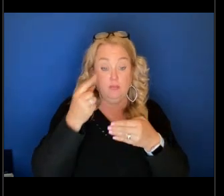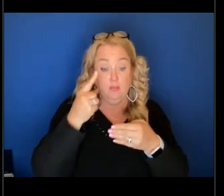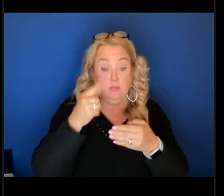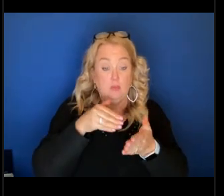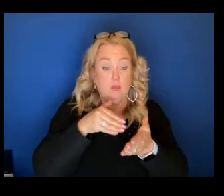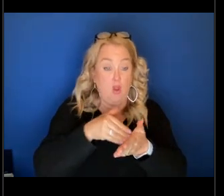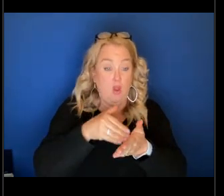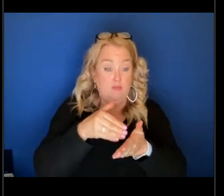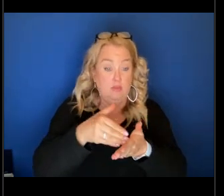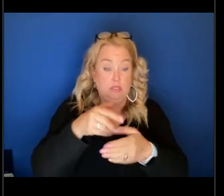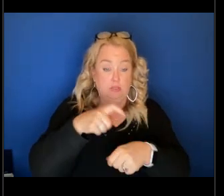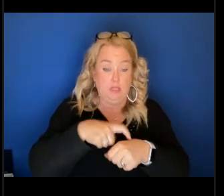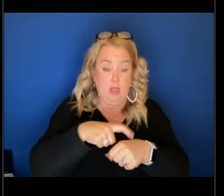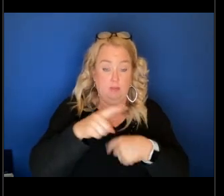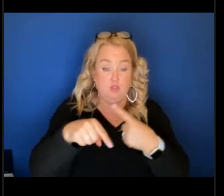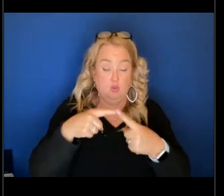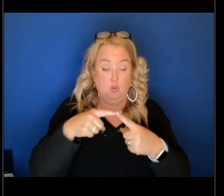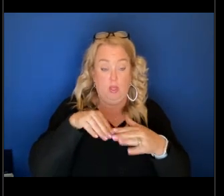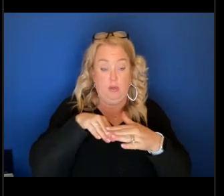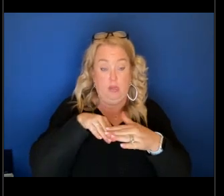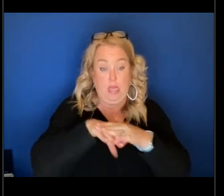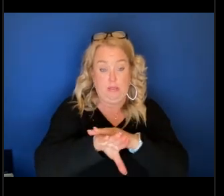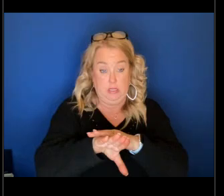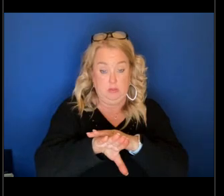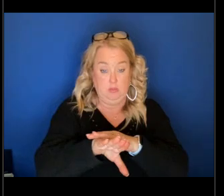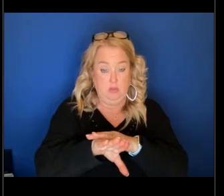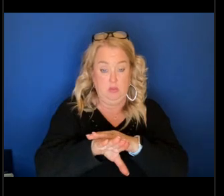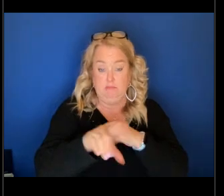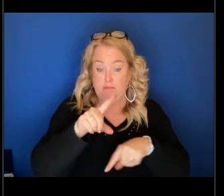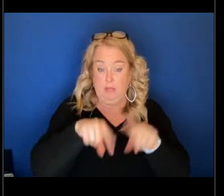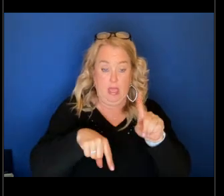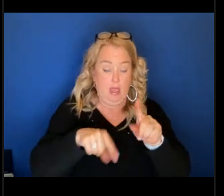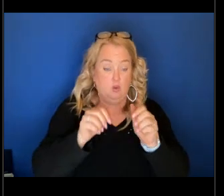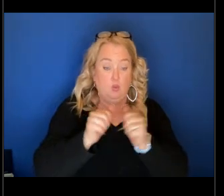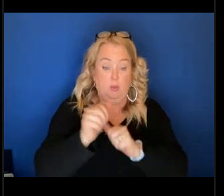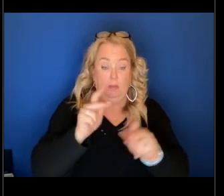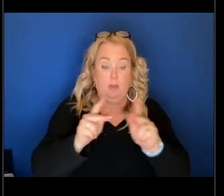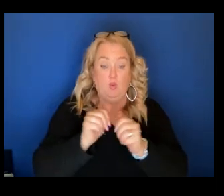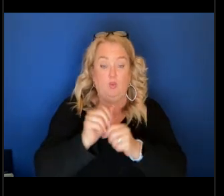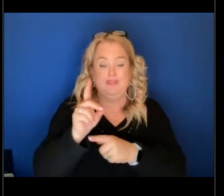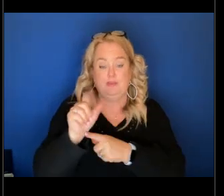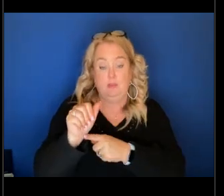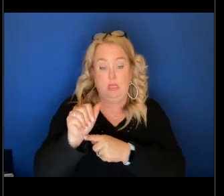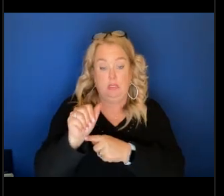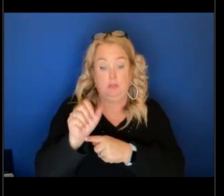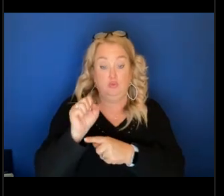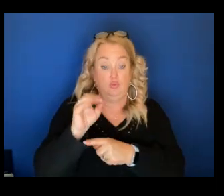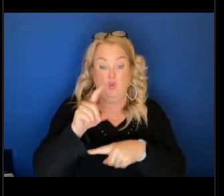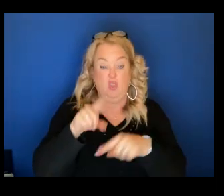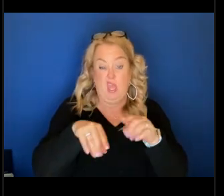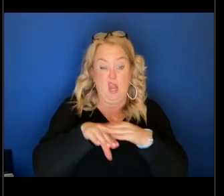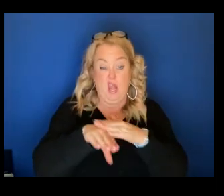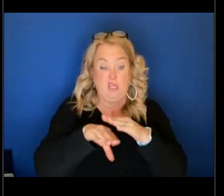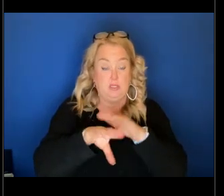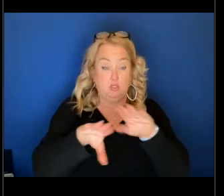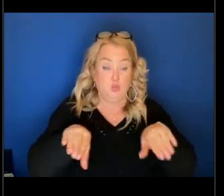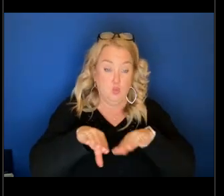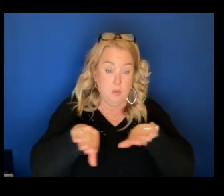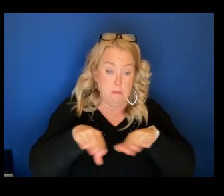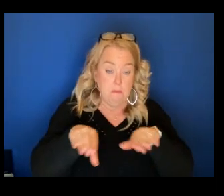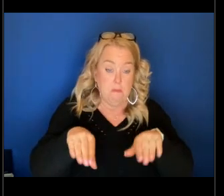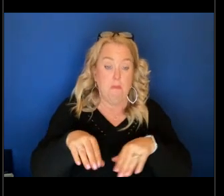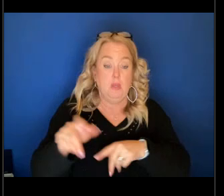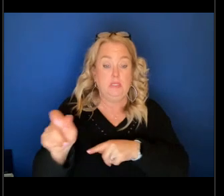Often, gates to common use areas are inaccessible by people with disabilities, so they can't access